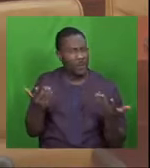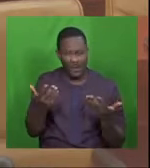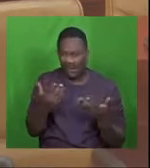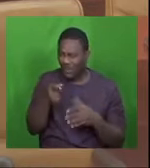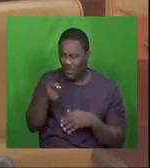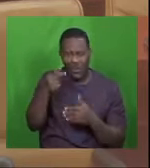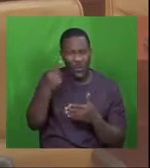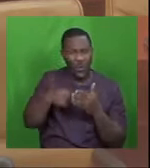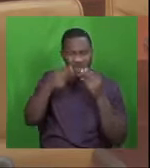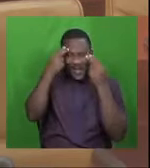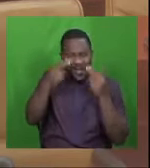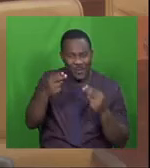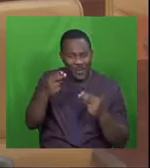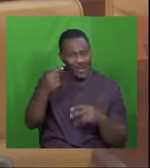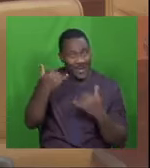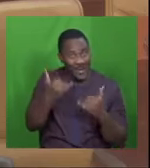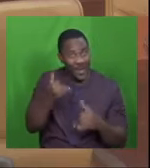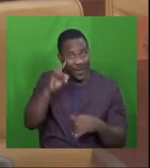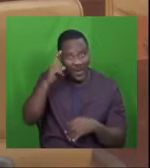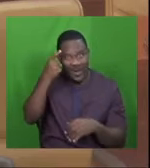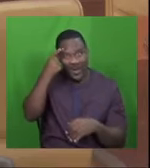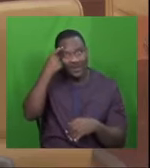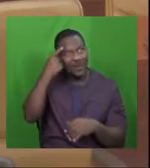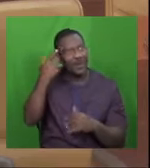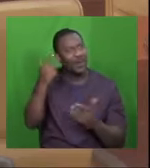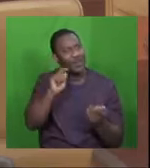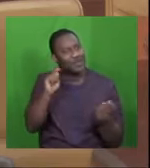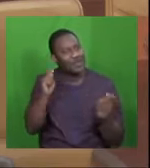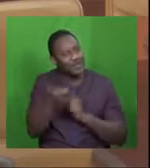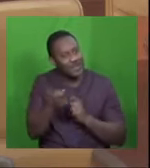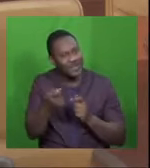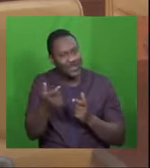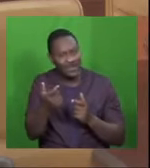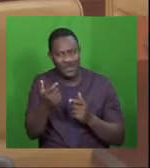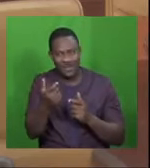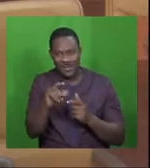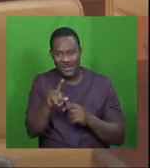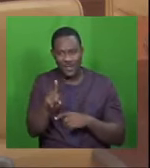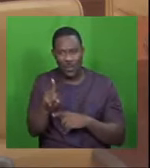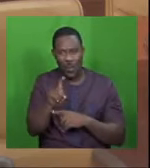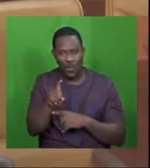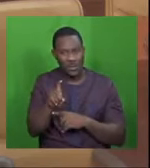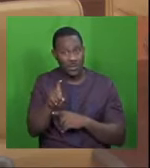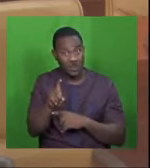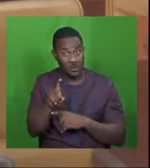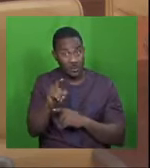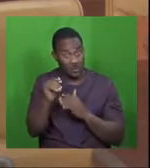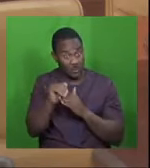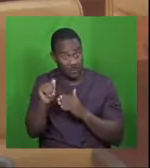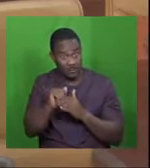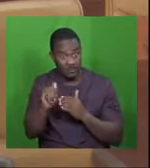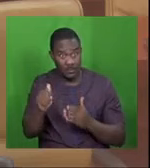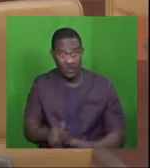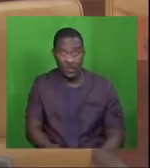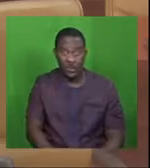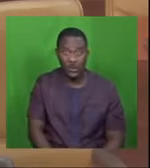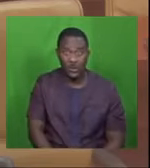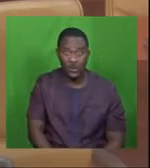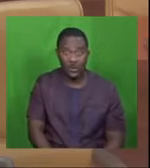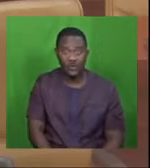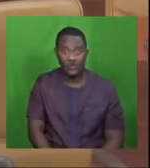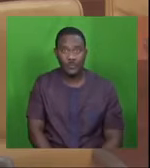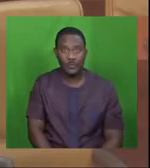happened government to re-levy the 100 cities, and we have said that we'll resist that